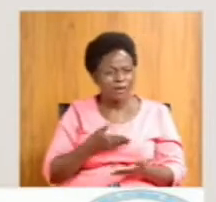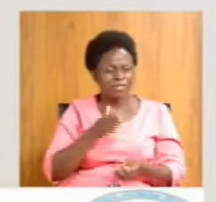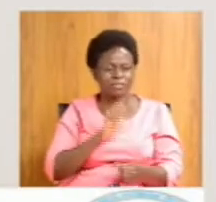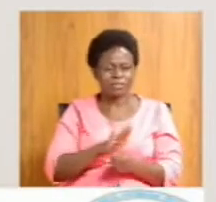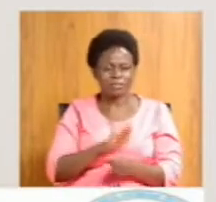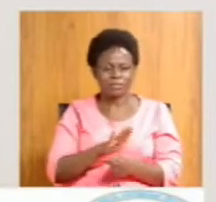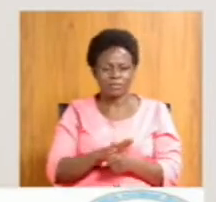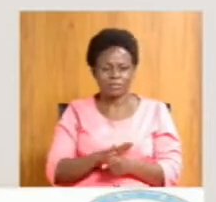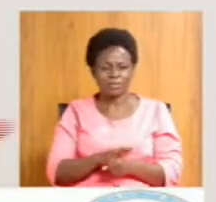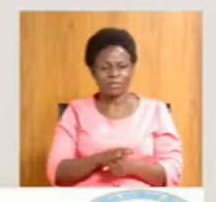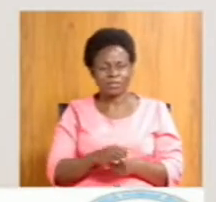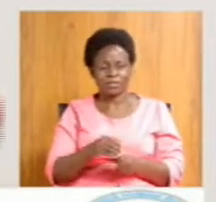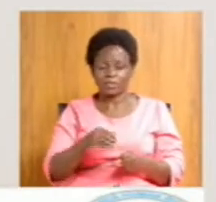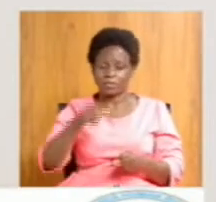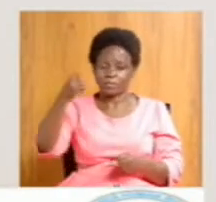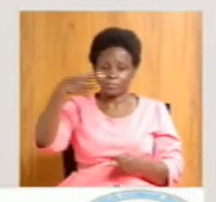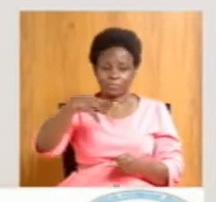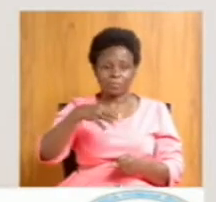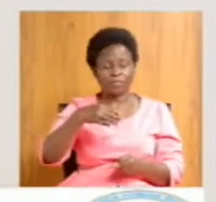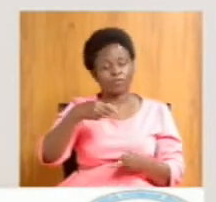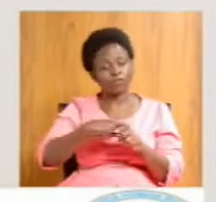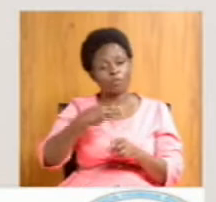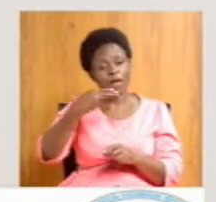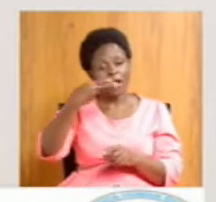generation of electricity so many hydro